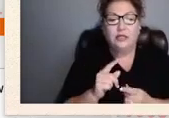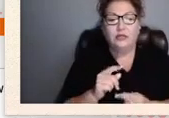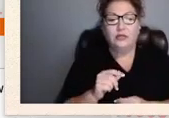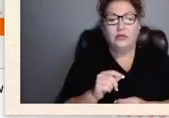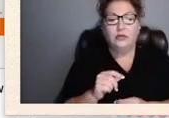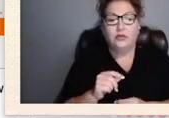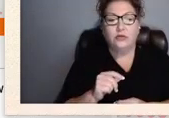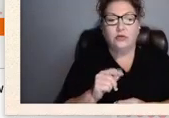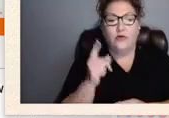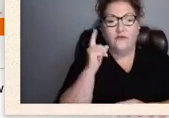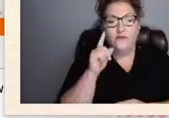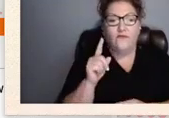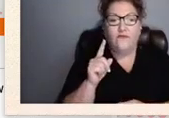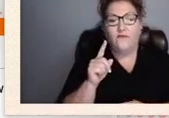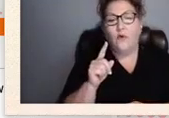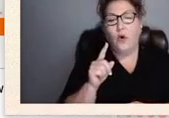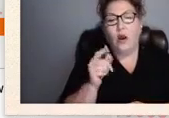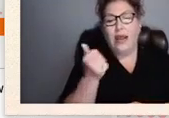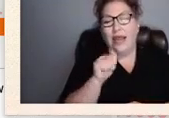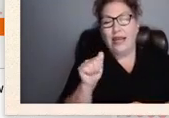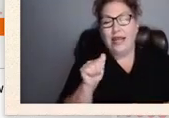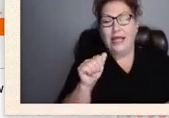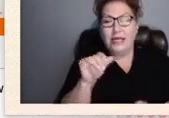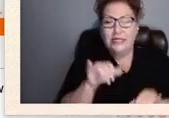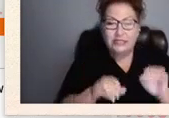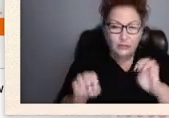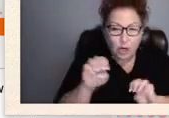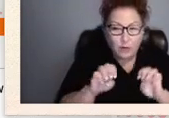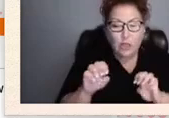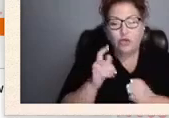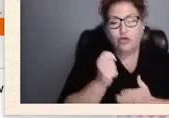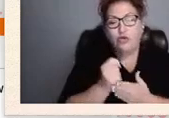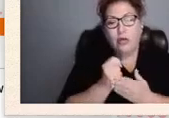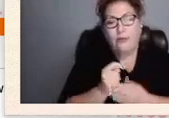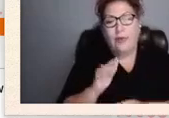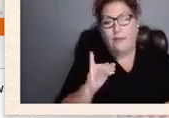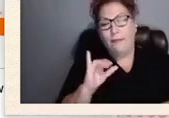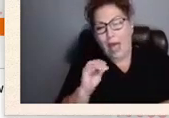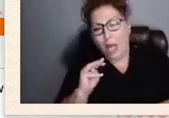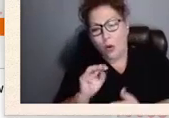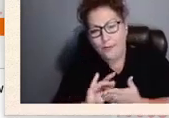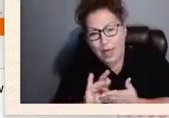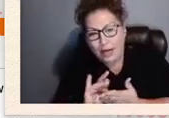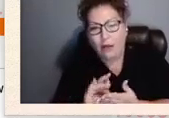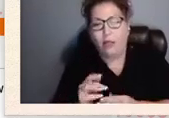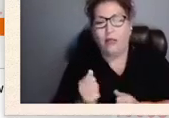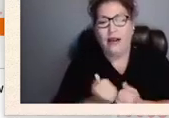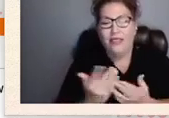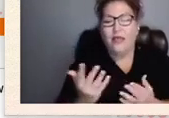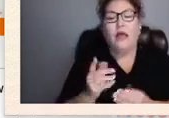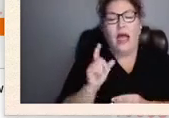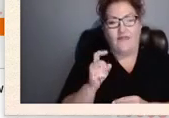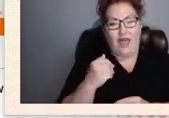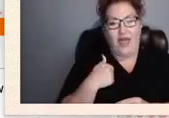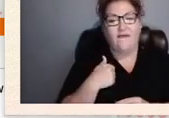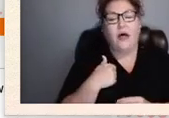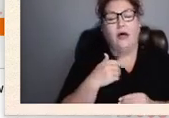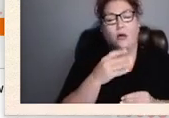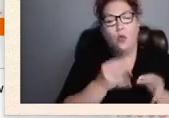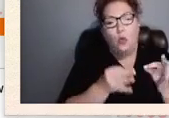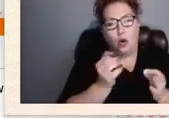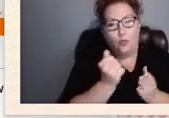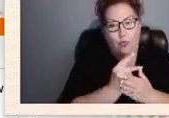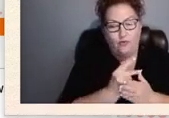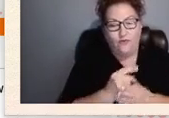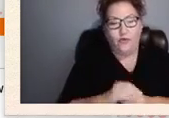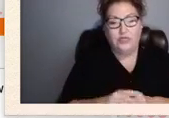any experimental treatment, biomedical behavior procedure, or something like that has to have court approval. To initiate a